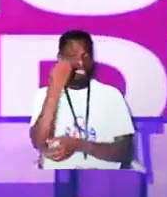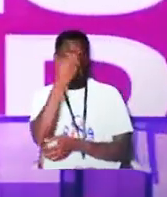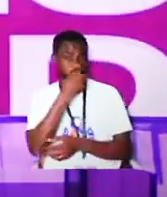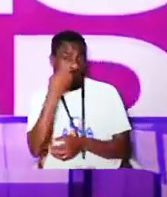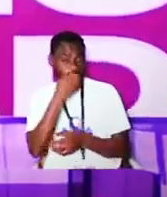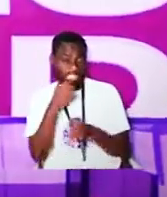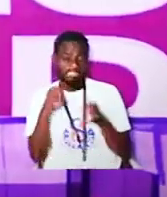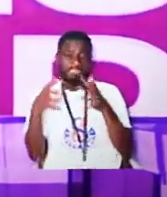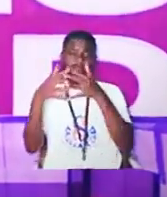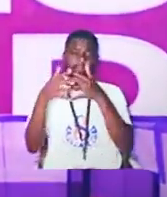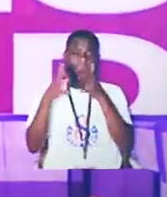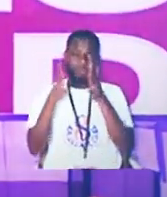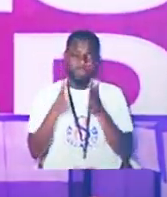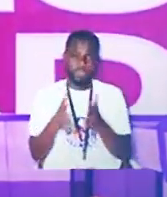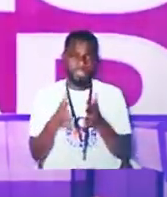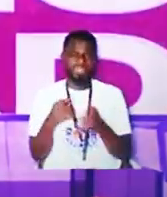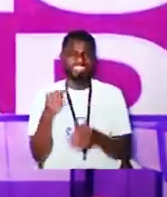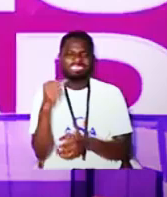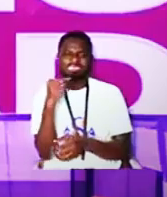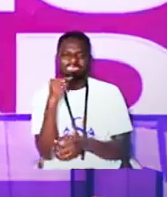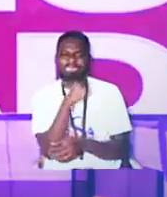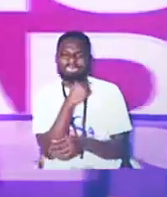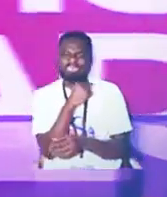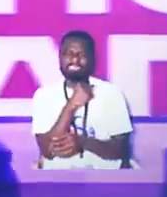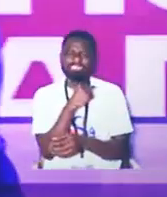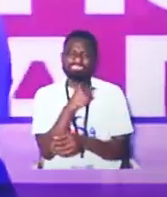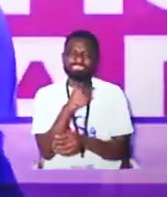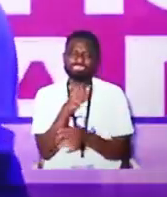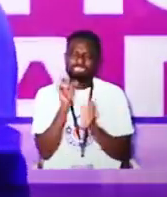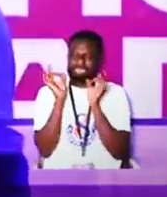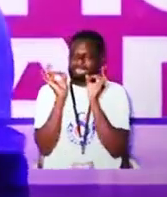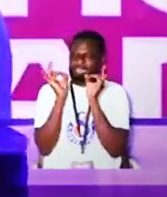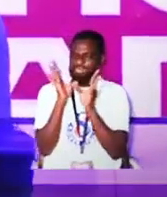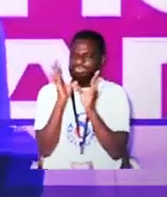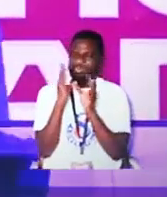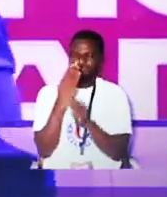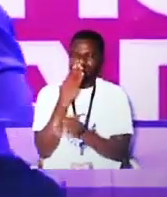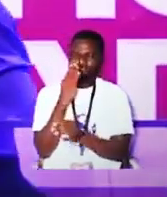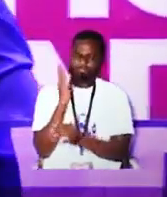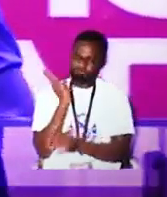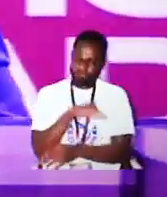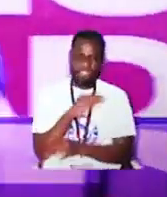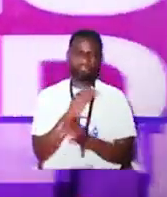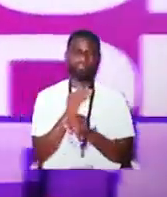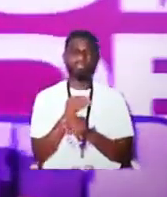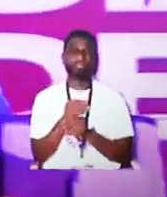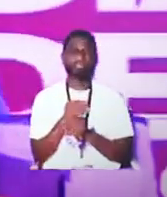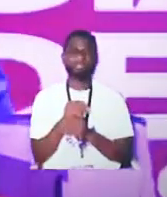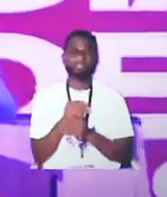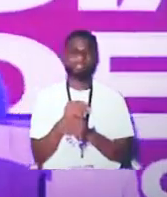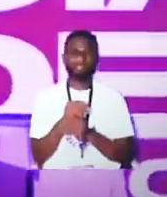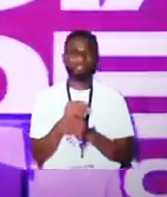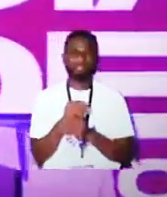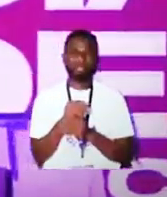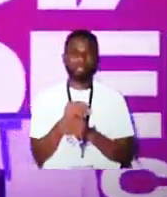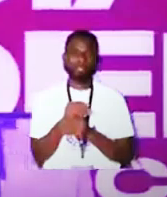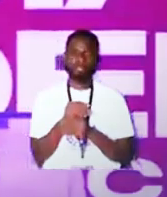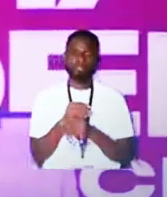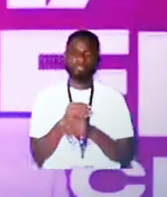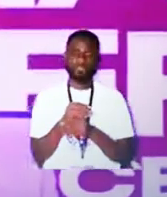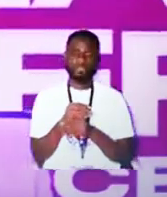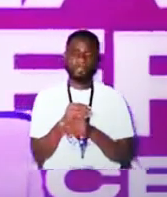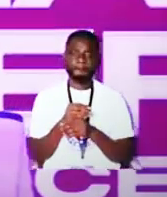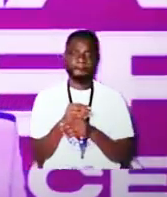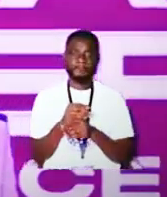Americans, lying is a grave crime. It all came from their pastors.